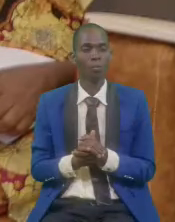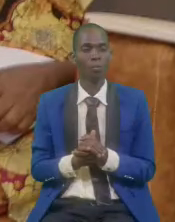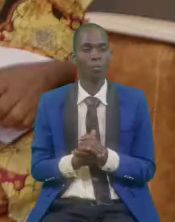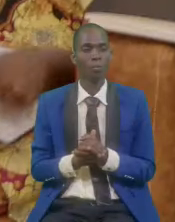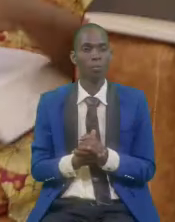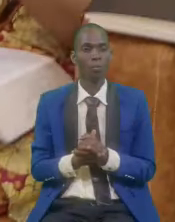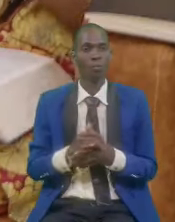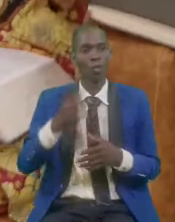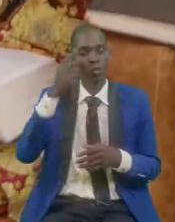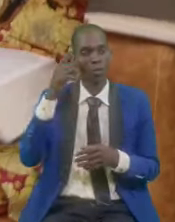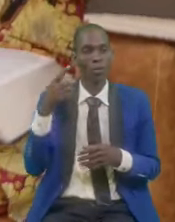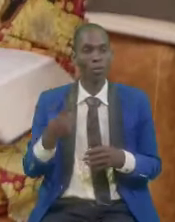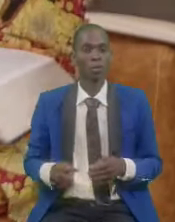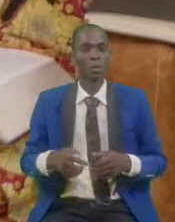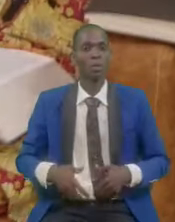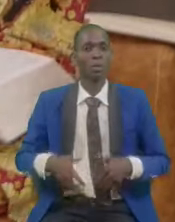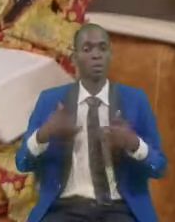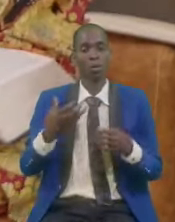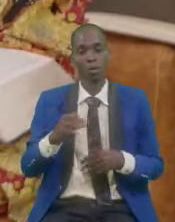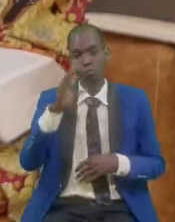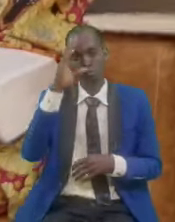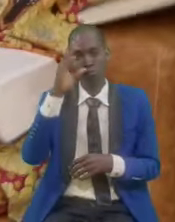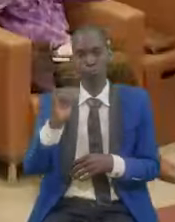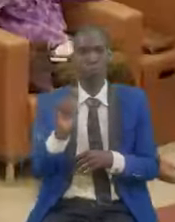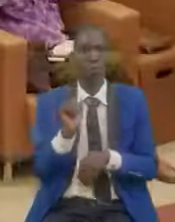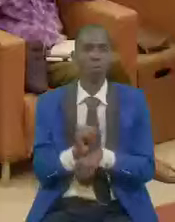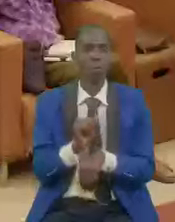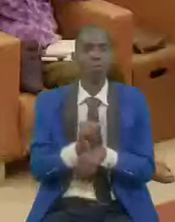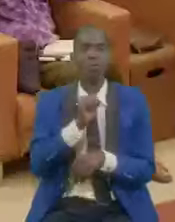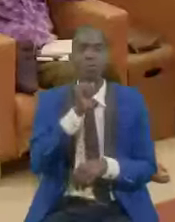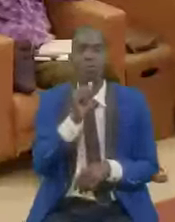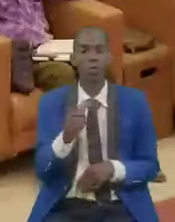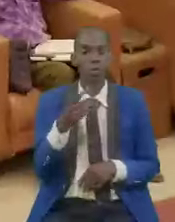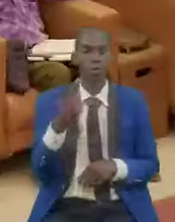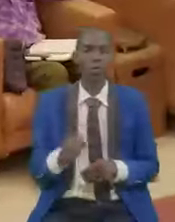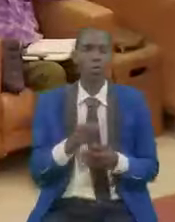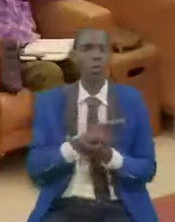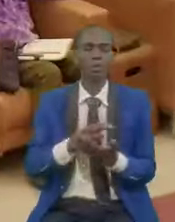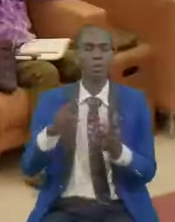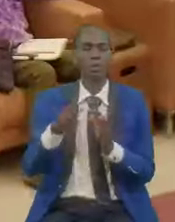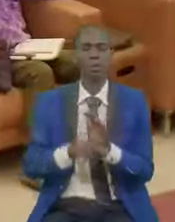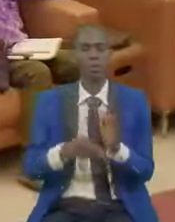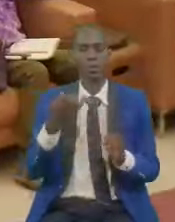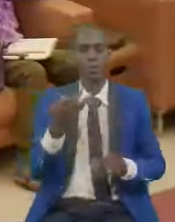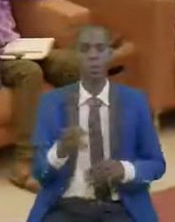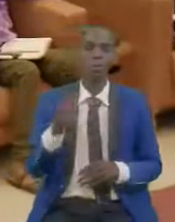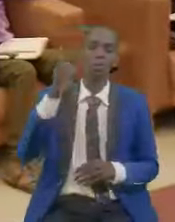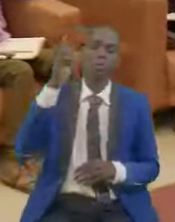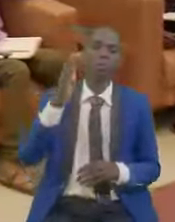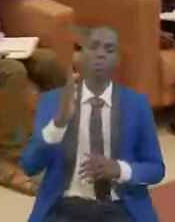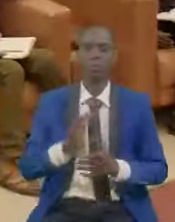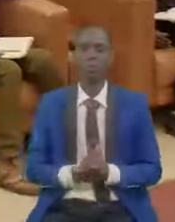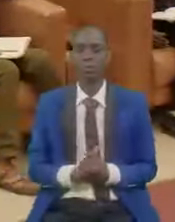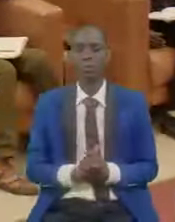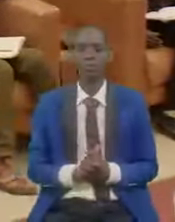for the wrath of man worketh not the righteousness of